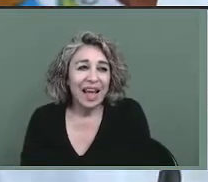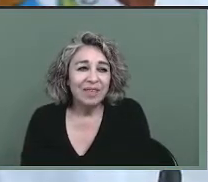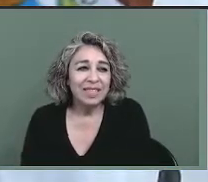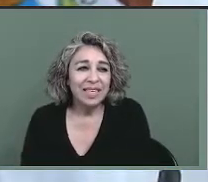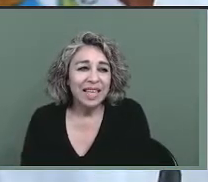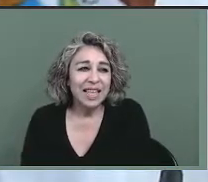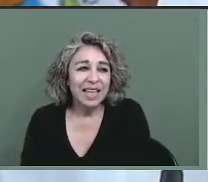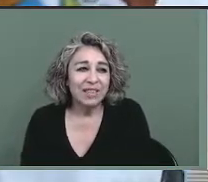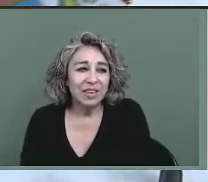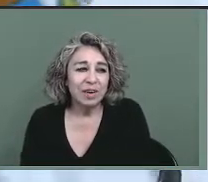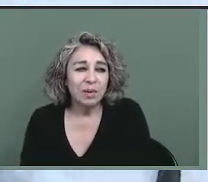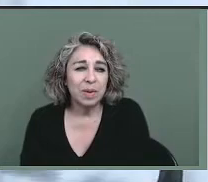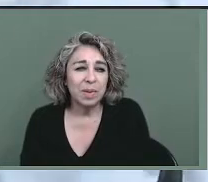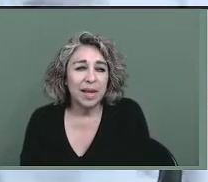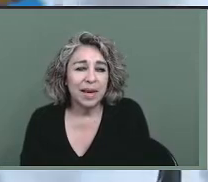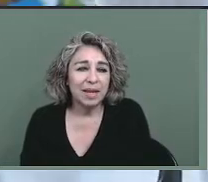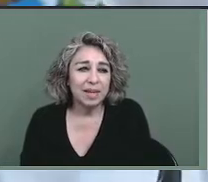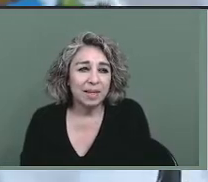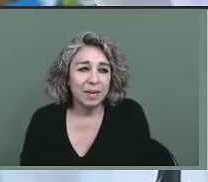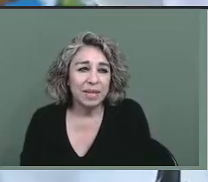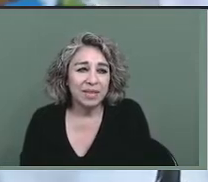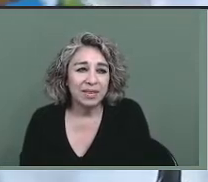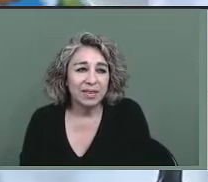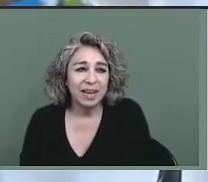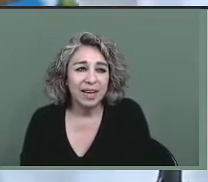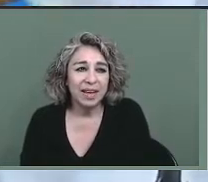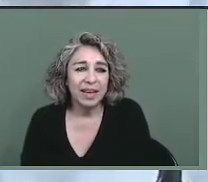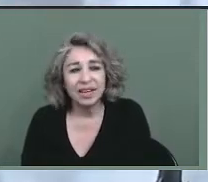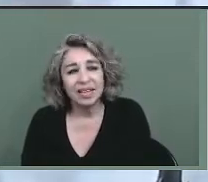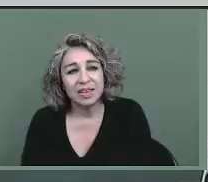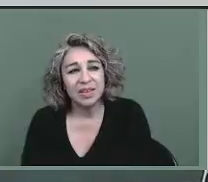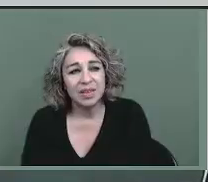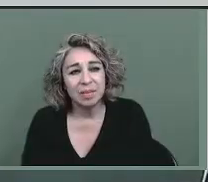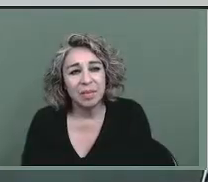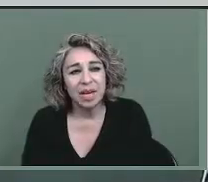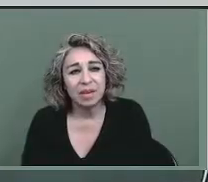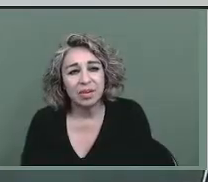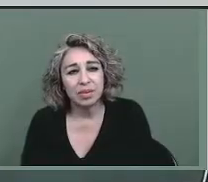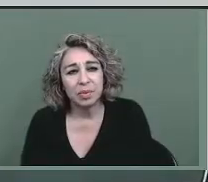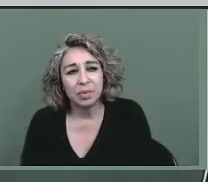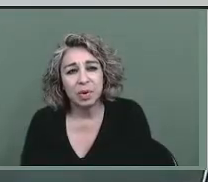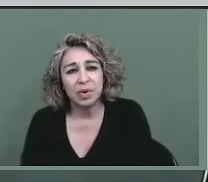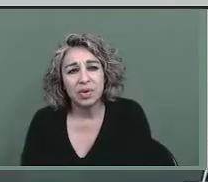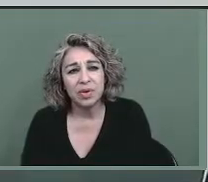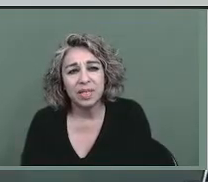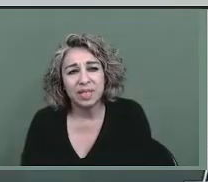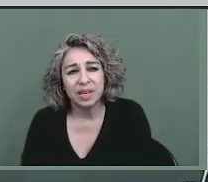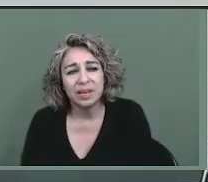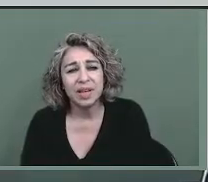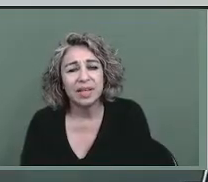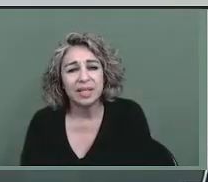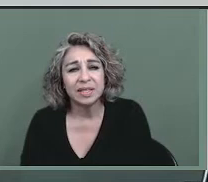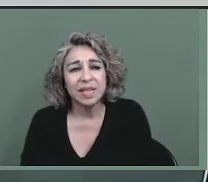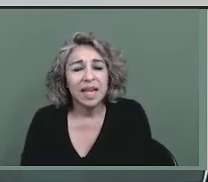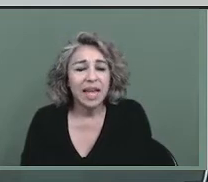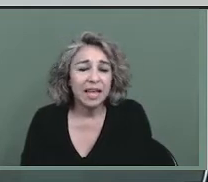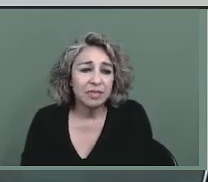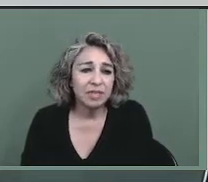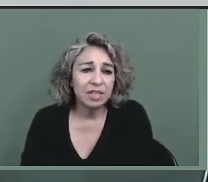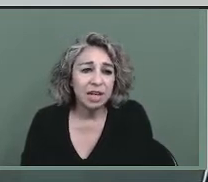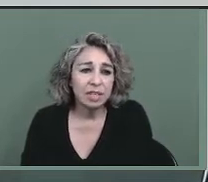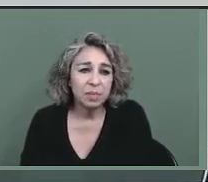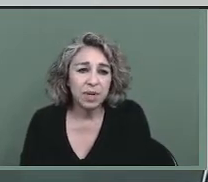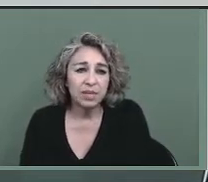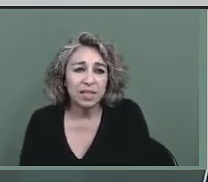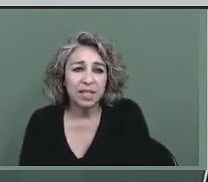And I was the delegate for COPLAMAR in Tabasco. And I used to go to the medical rural units areas and the